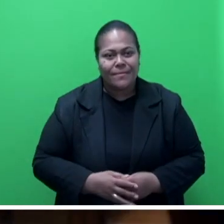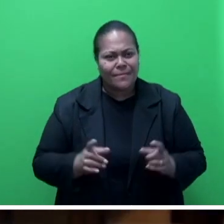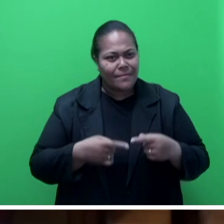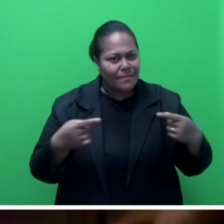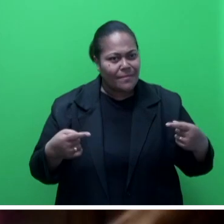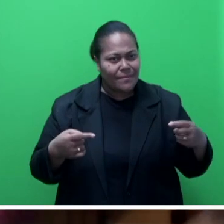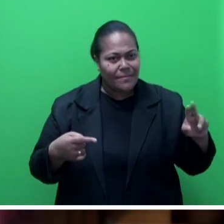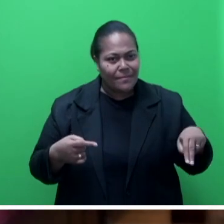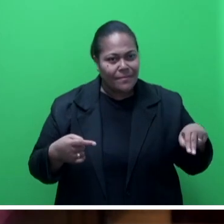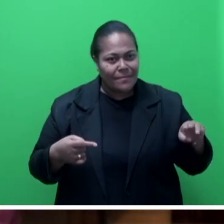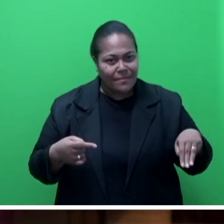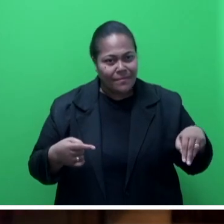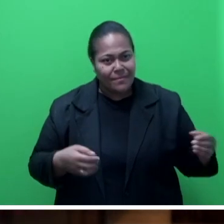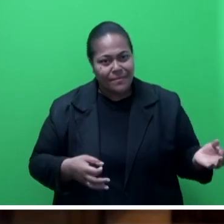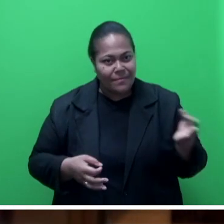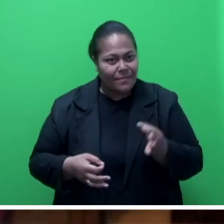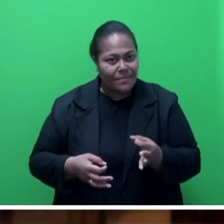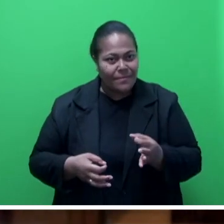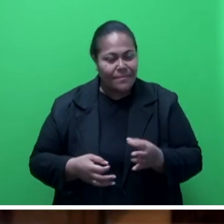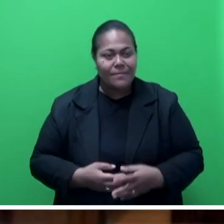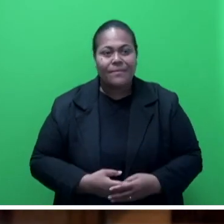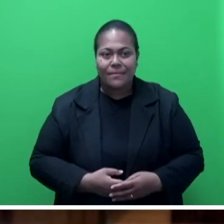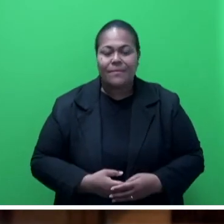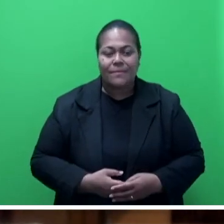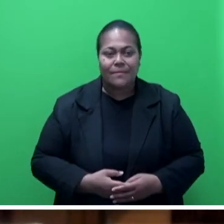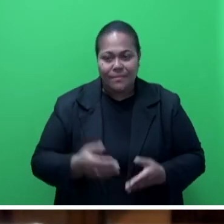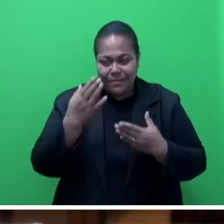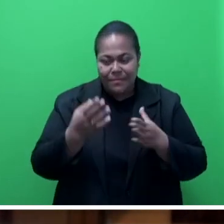House, Honourable Andre Chale.